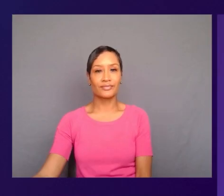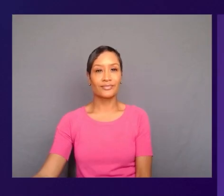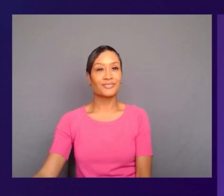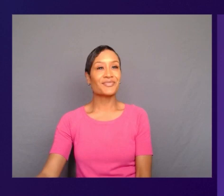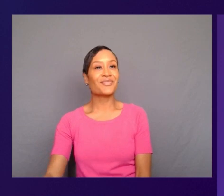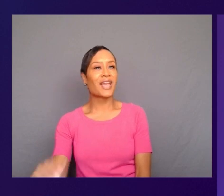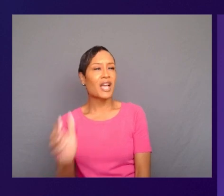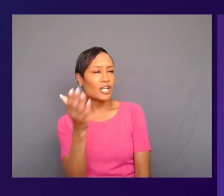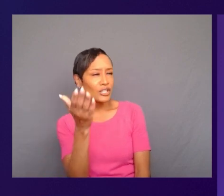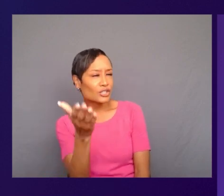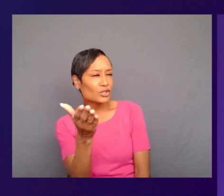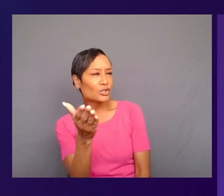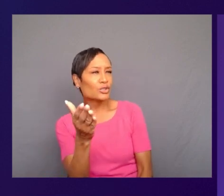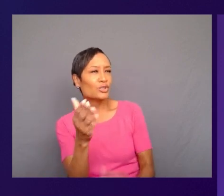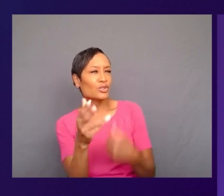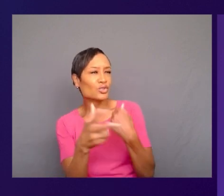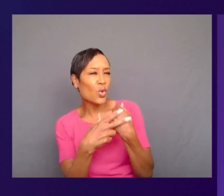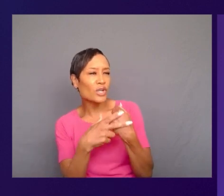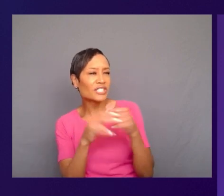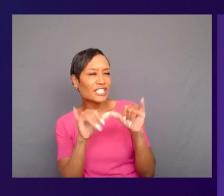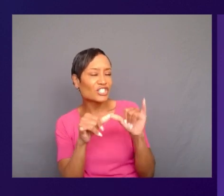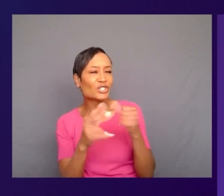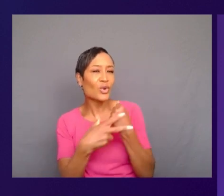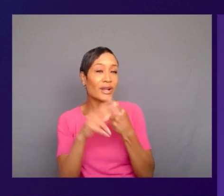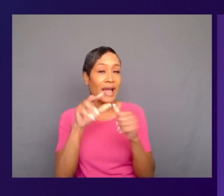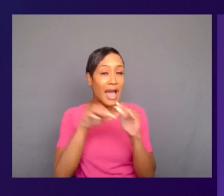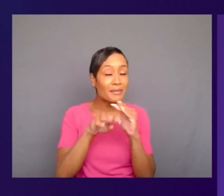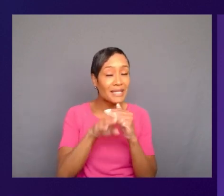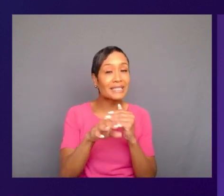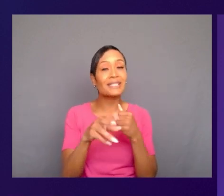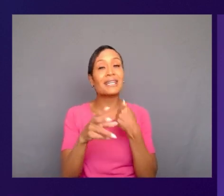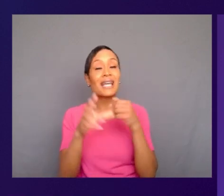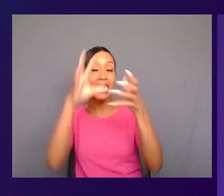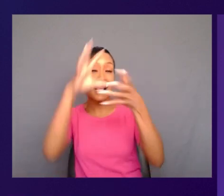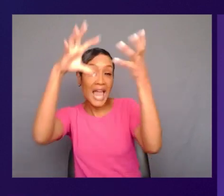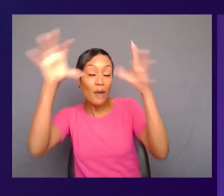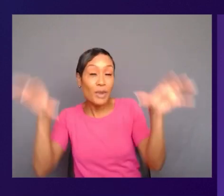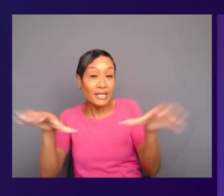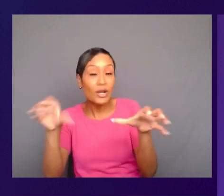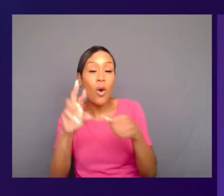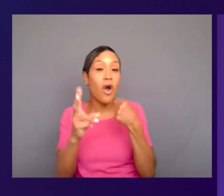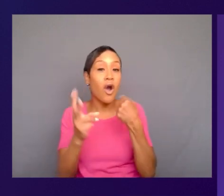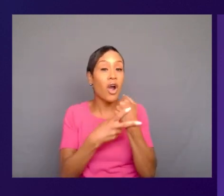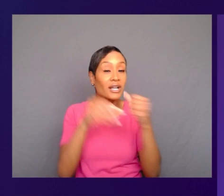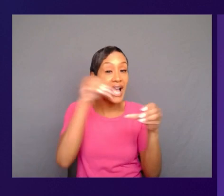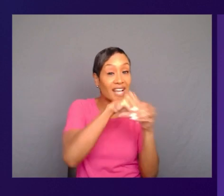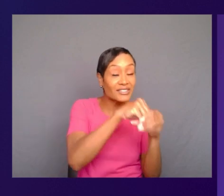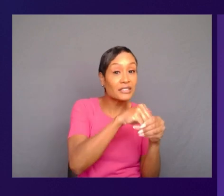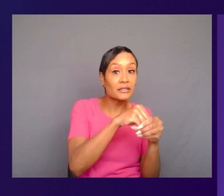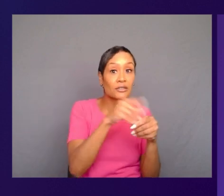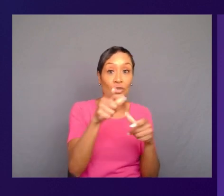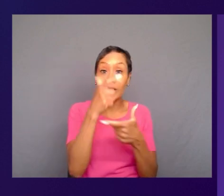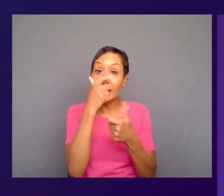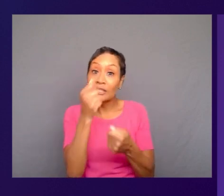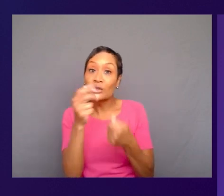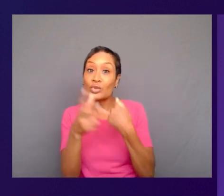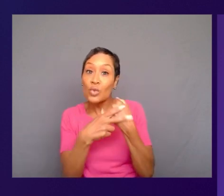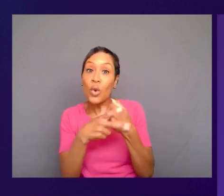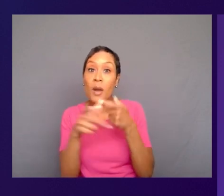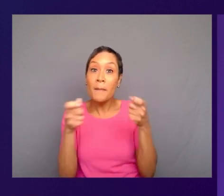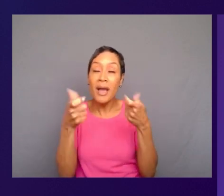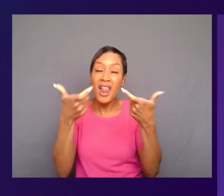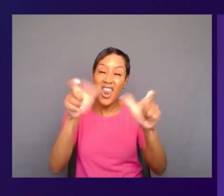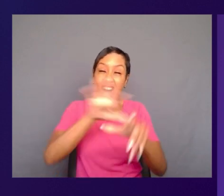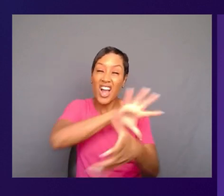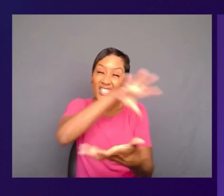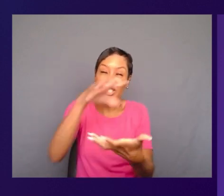Are you a storage engineer, a storage admin, a cloud practitioner, or an archivist? Are you interested in storing and managing large volumes of cold